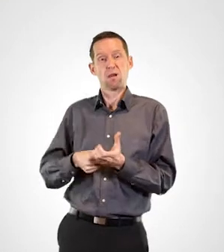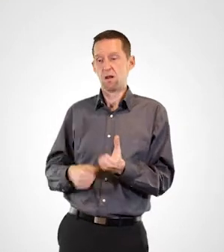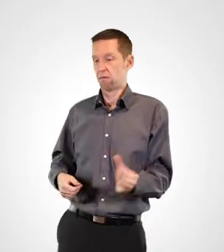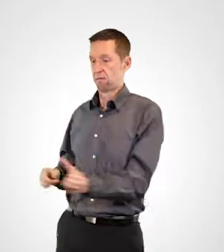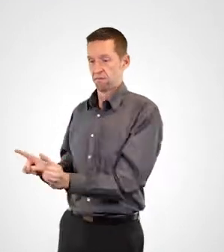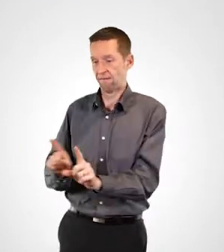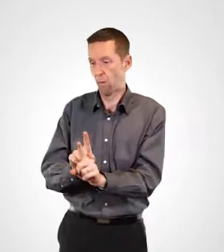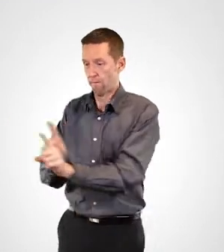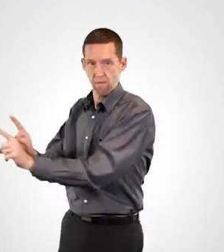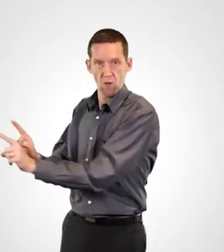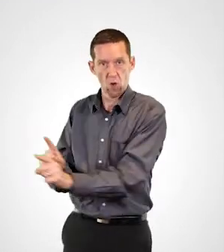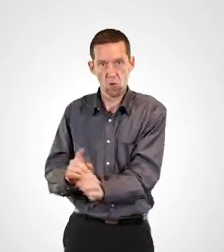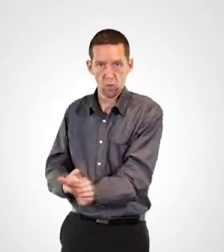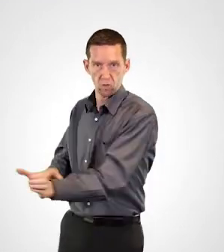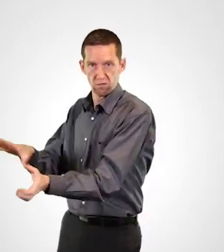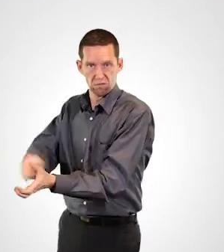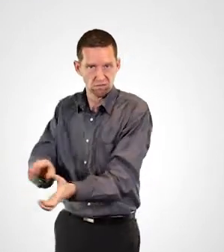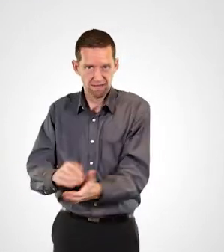recorder around.